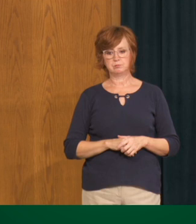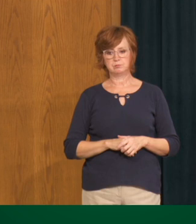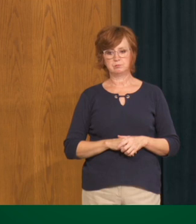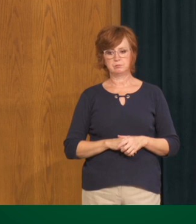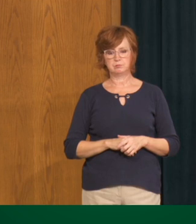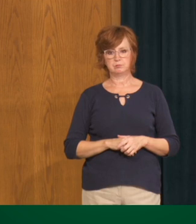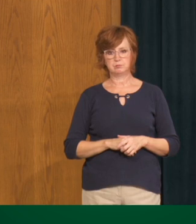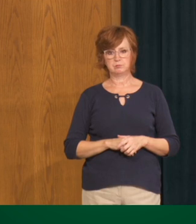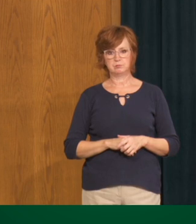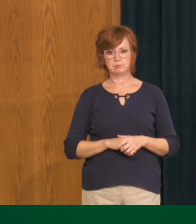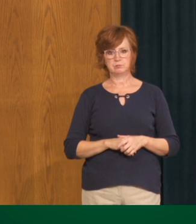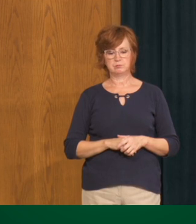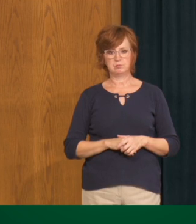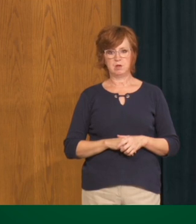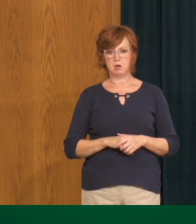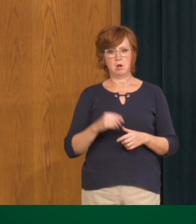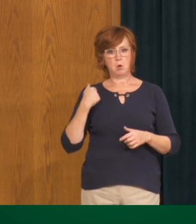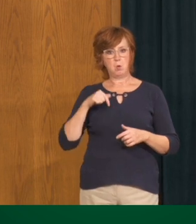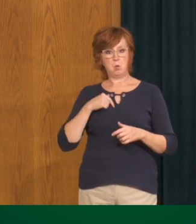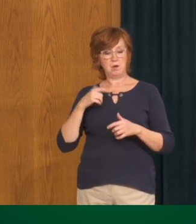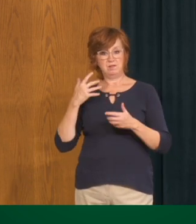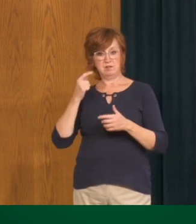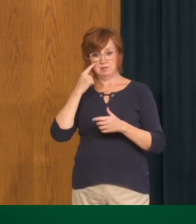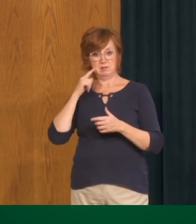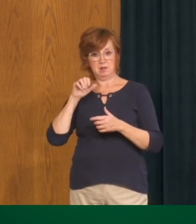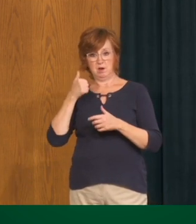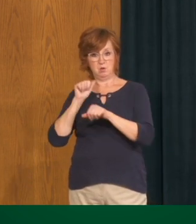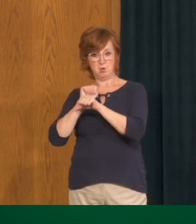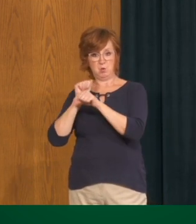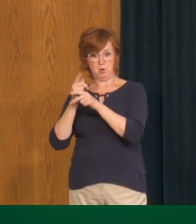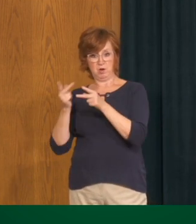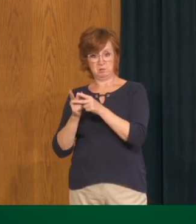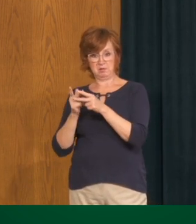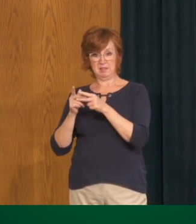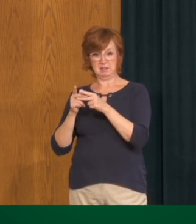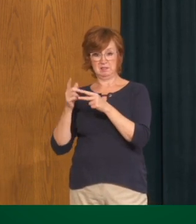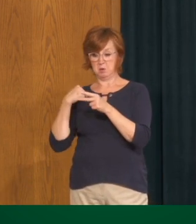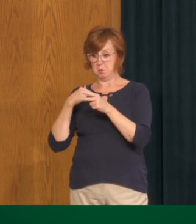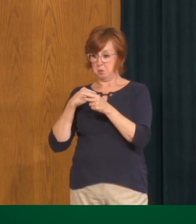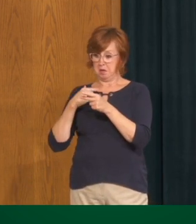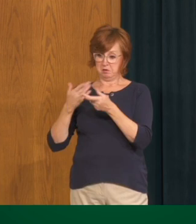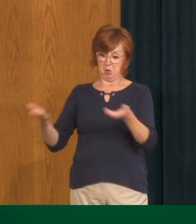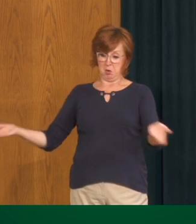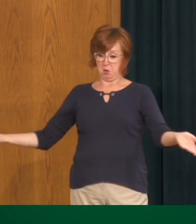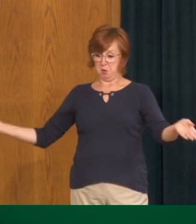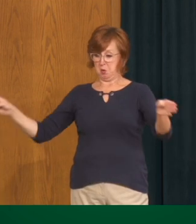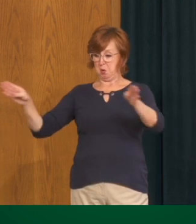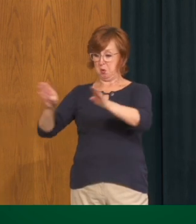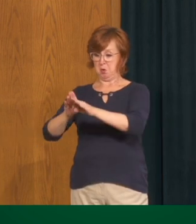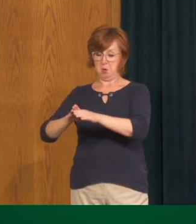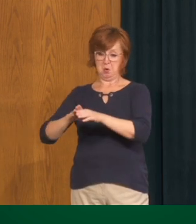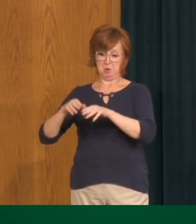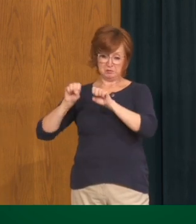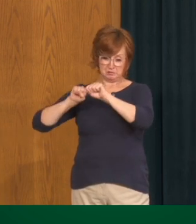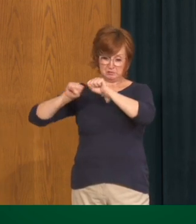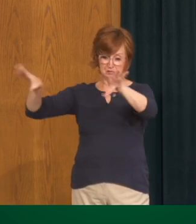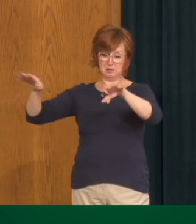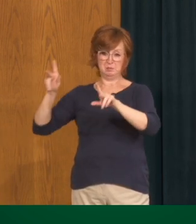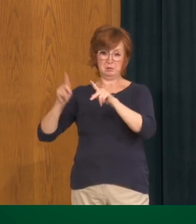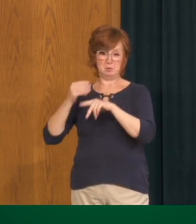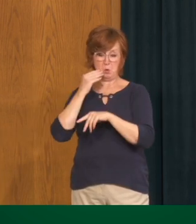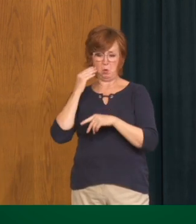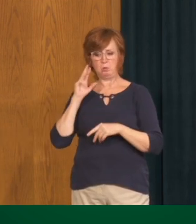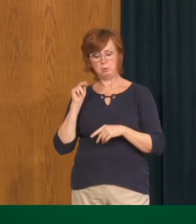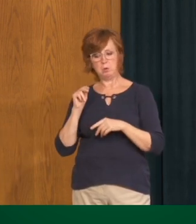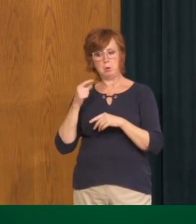doesn't just go home if there's a case or a cluster. People are under ongoing monitoring, and similar principles would apply